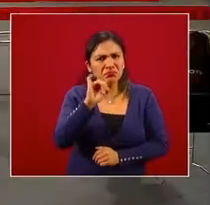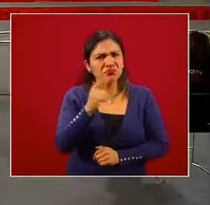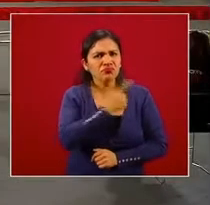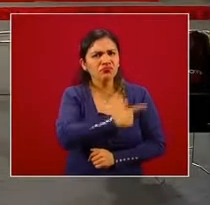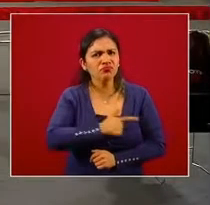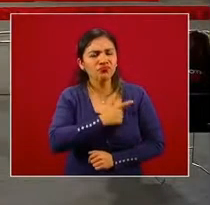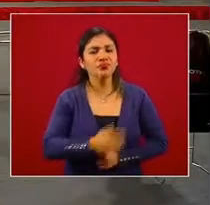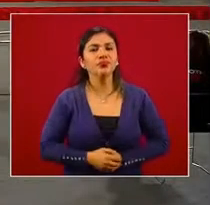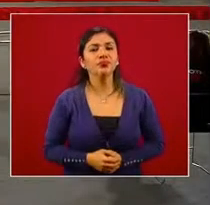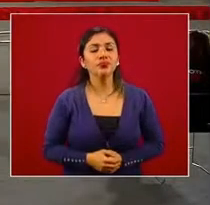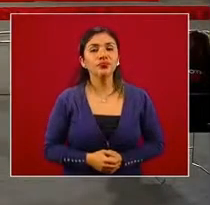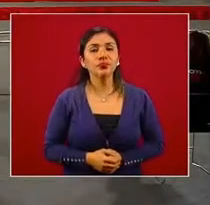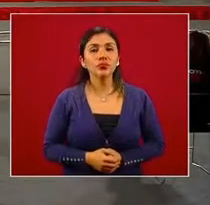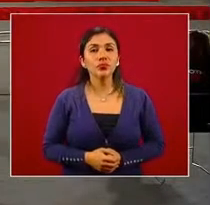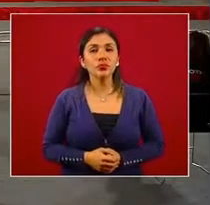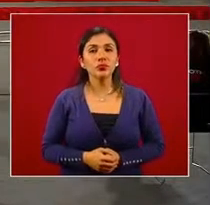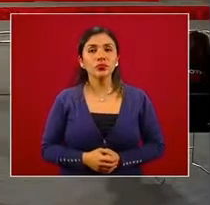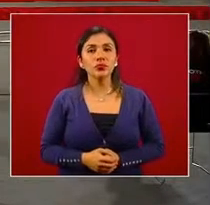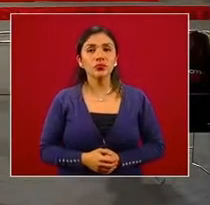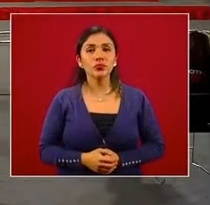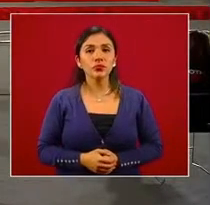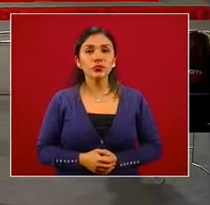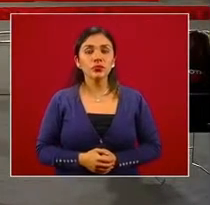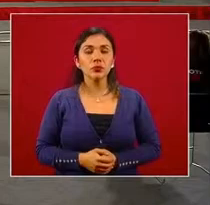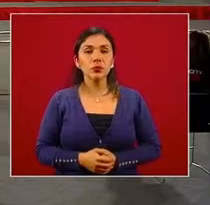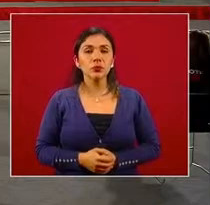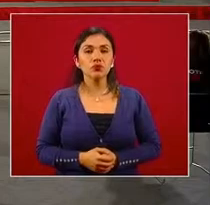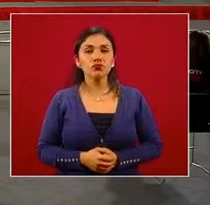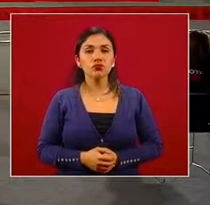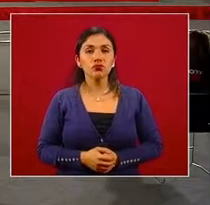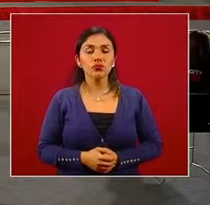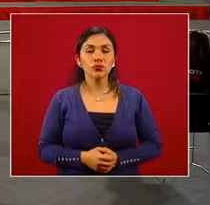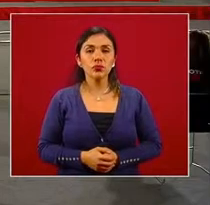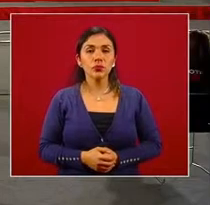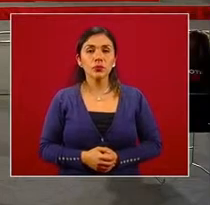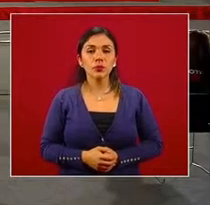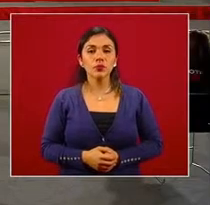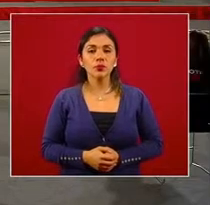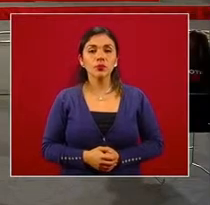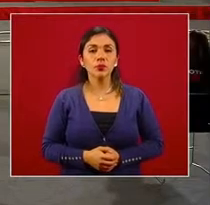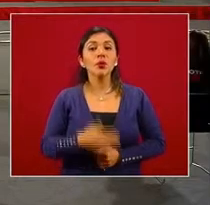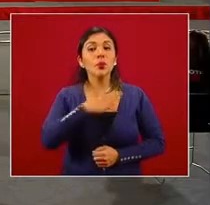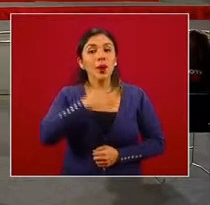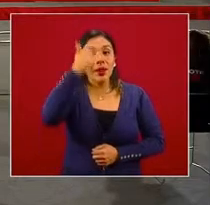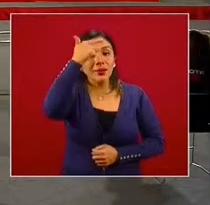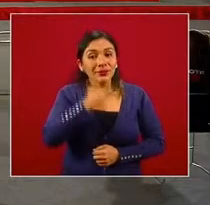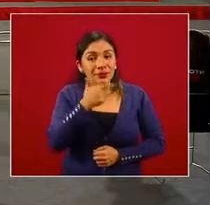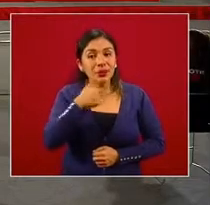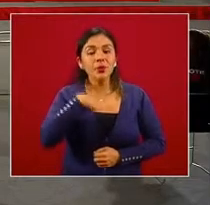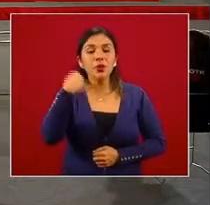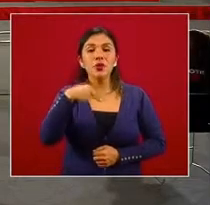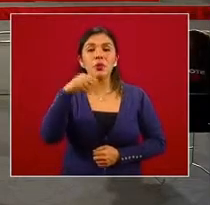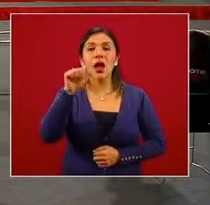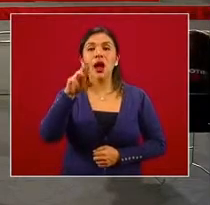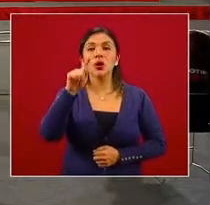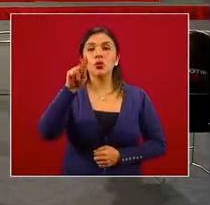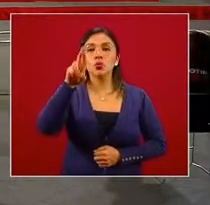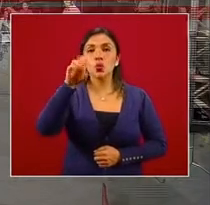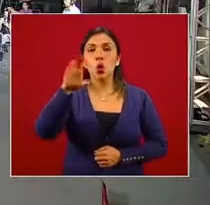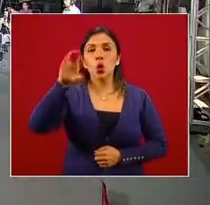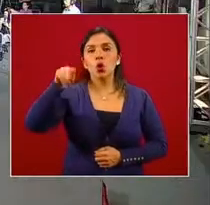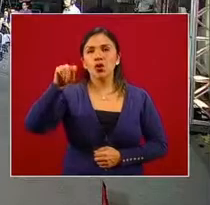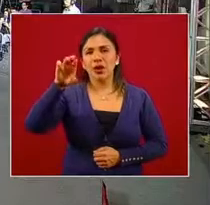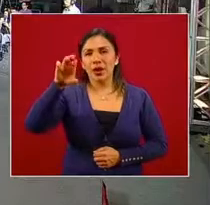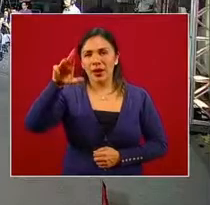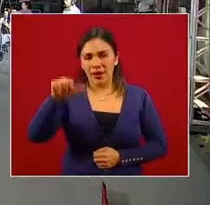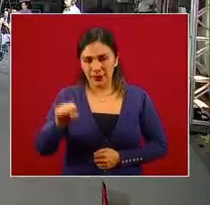welcome. You. I think you will be the last question. We have 2 minutes. Good afternoon, Arturo Contreras from Pie de